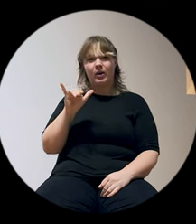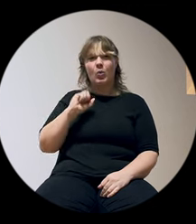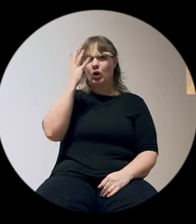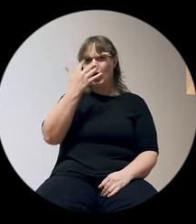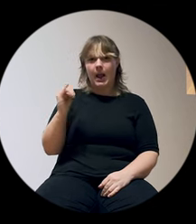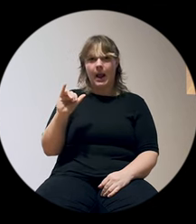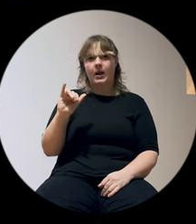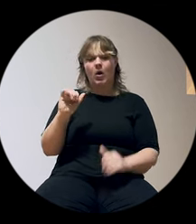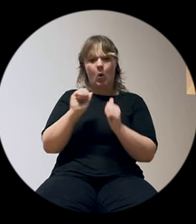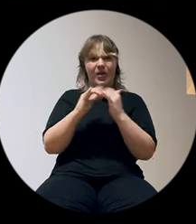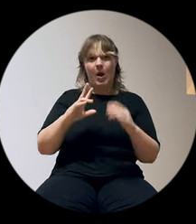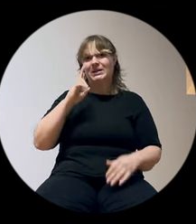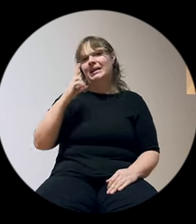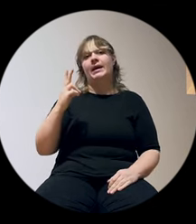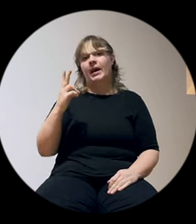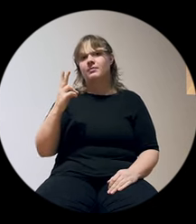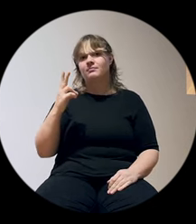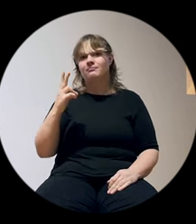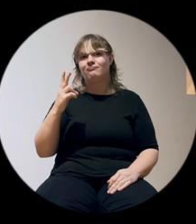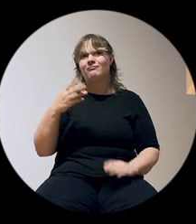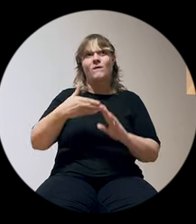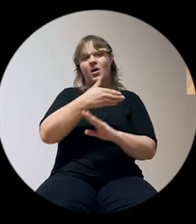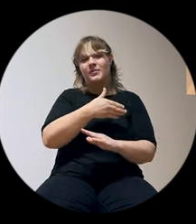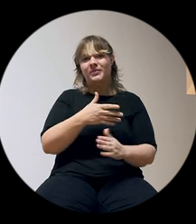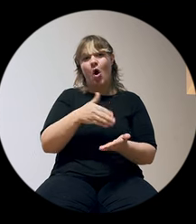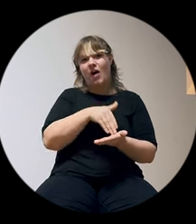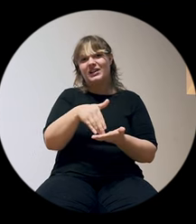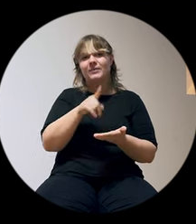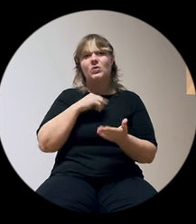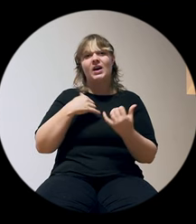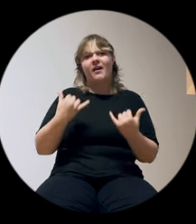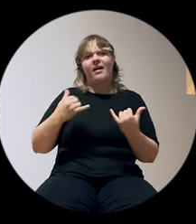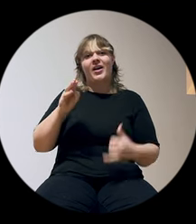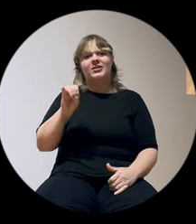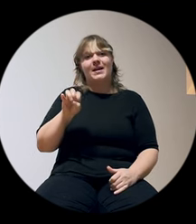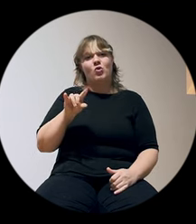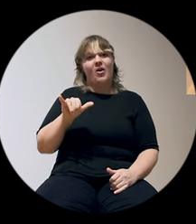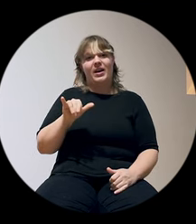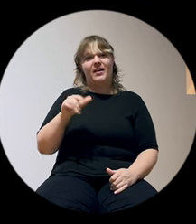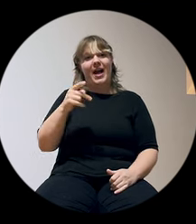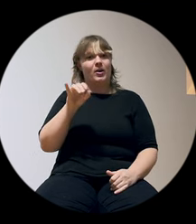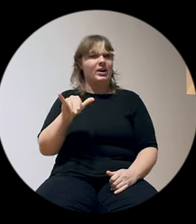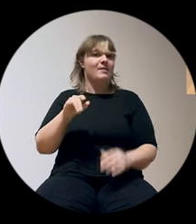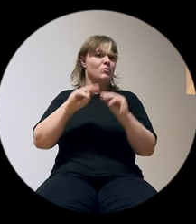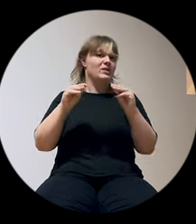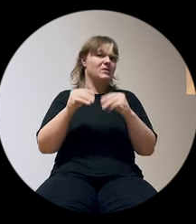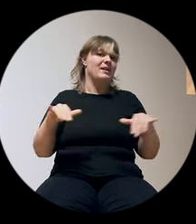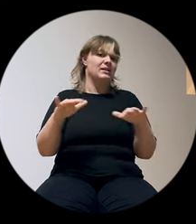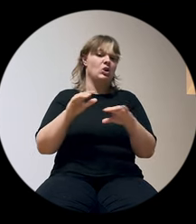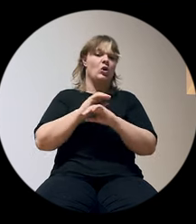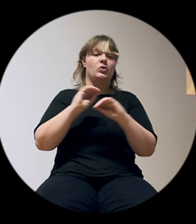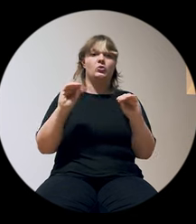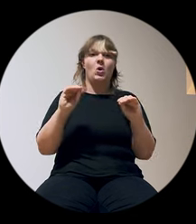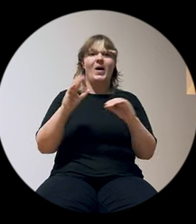without seeing it at first. Oftentimes in those contemporary galleries and museum spaces, there's no